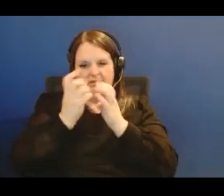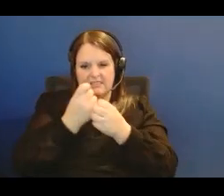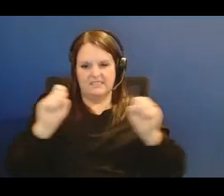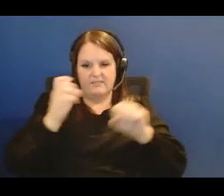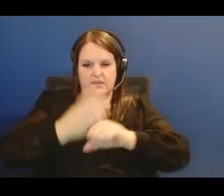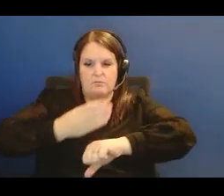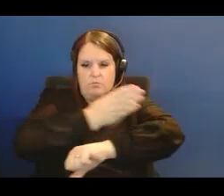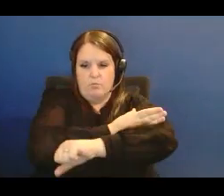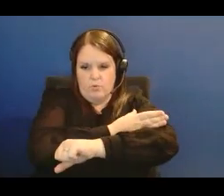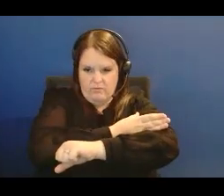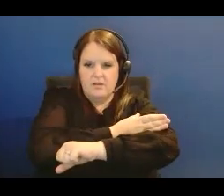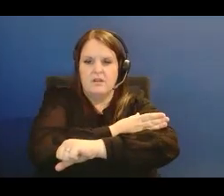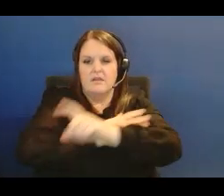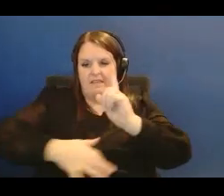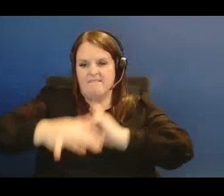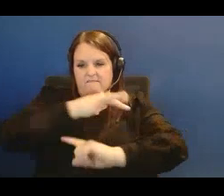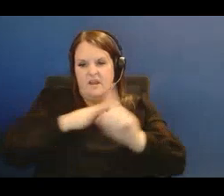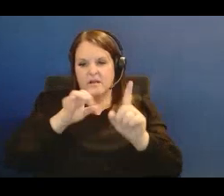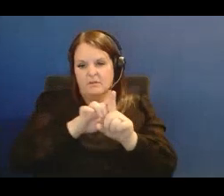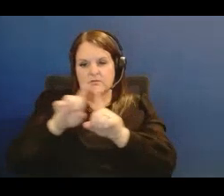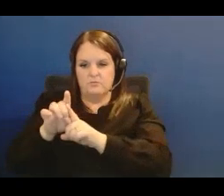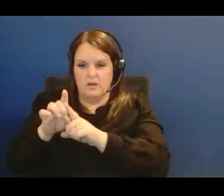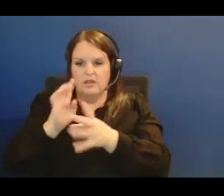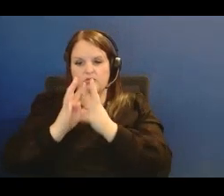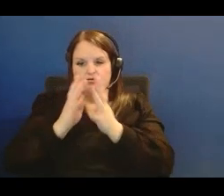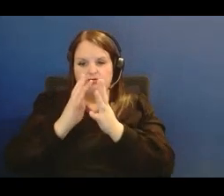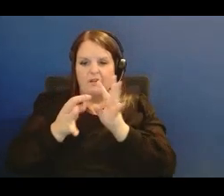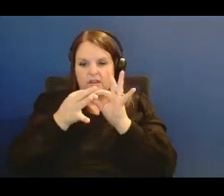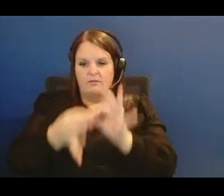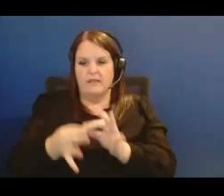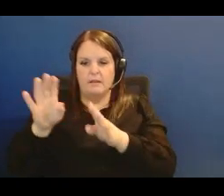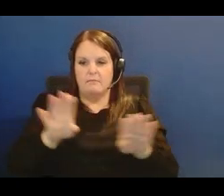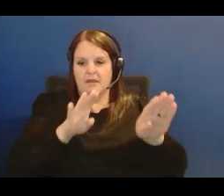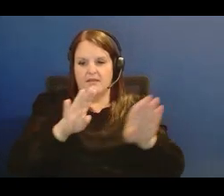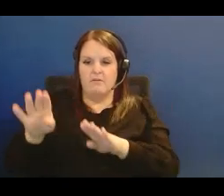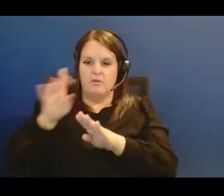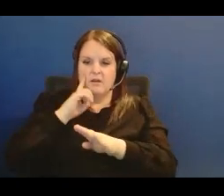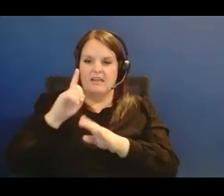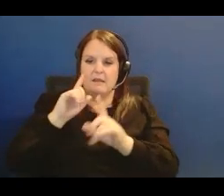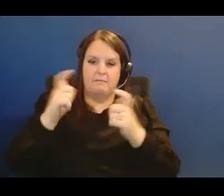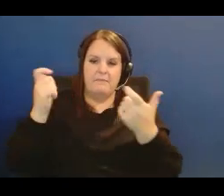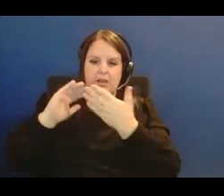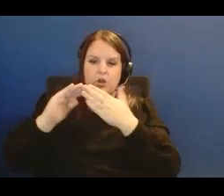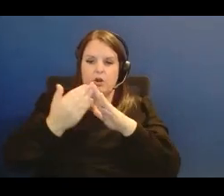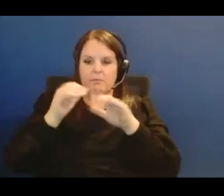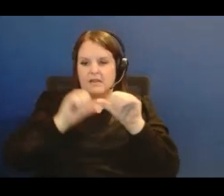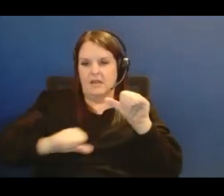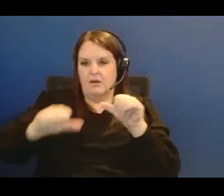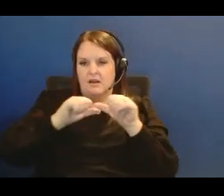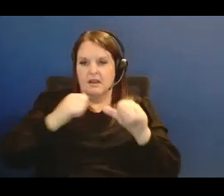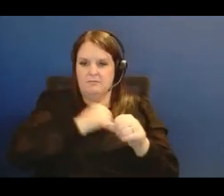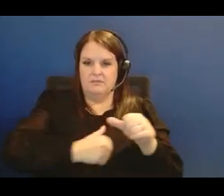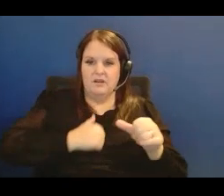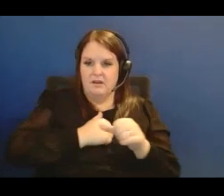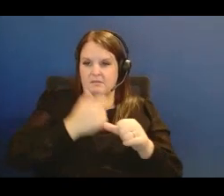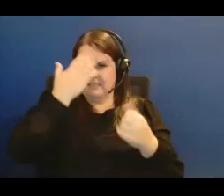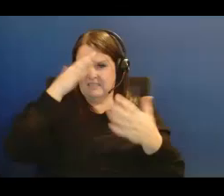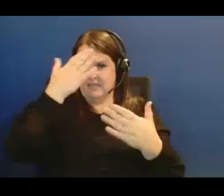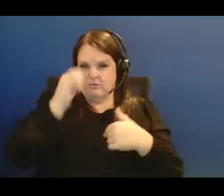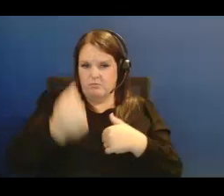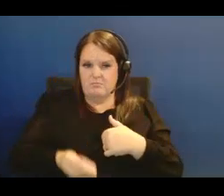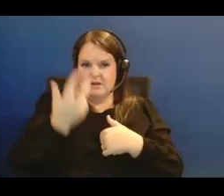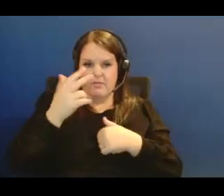improving the built environment and ultimately traffic-related behavior in Nevada's major urban areas. I apologize in advance because I don't know where my 3 steps